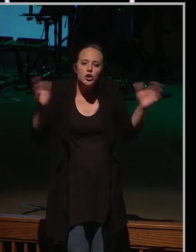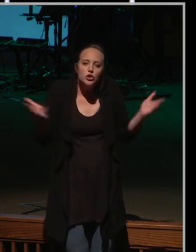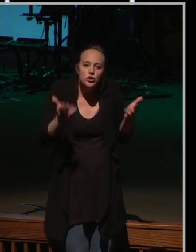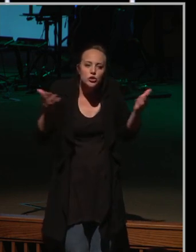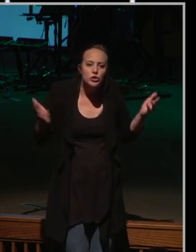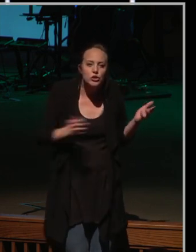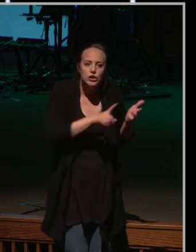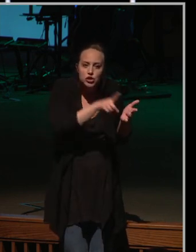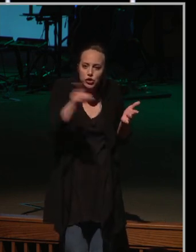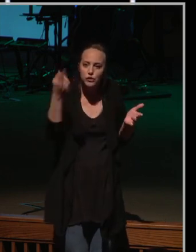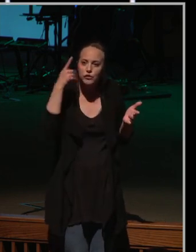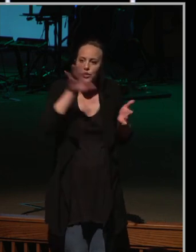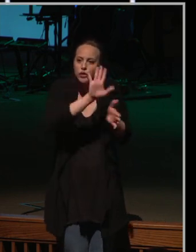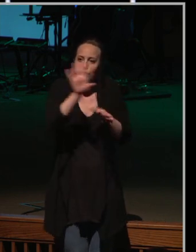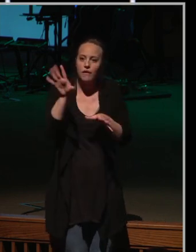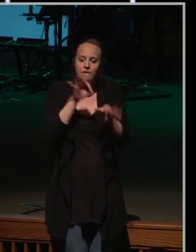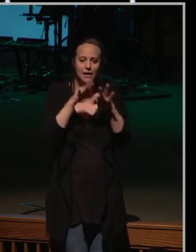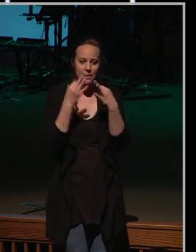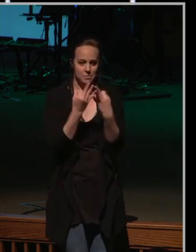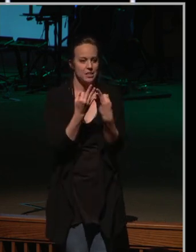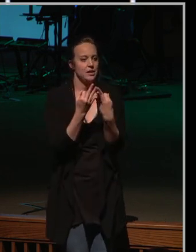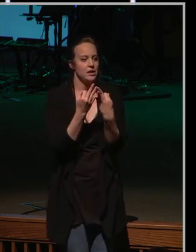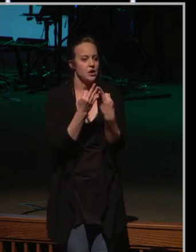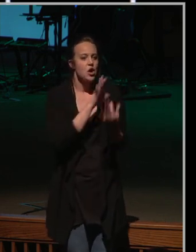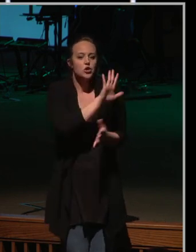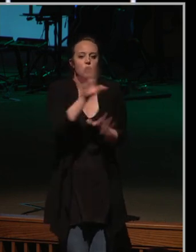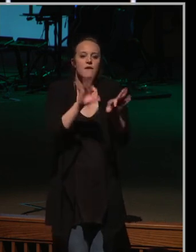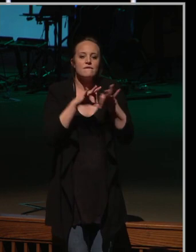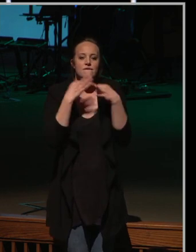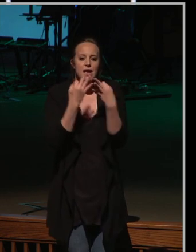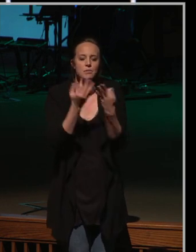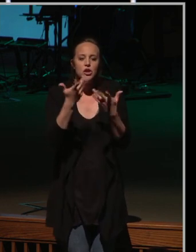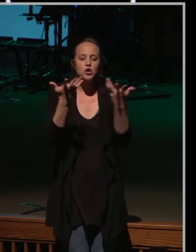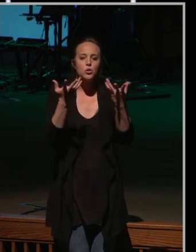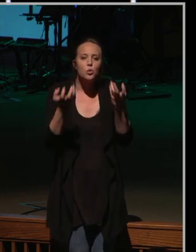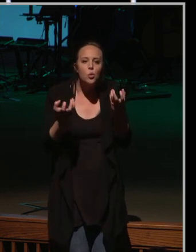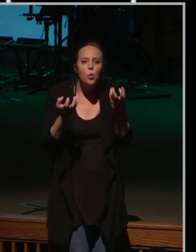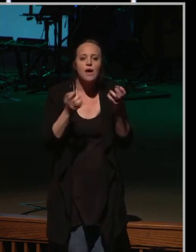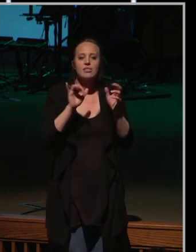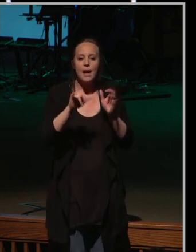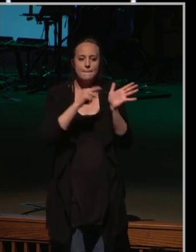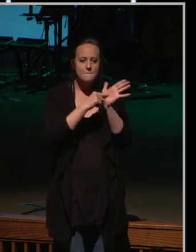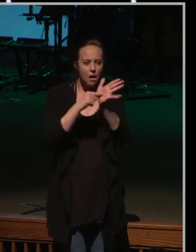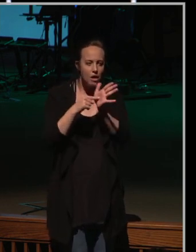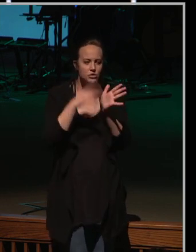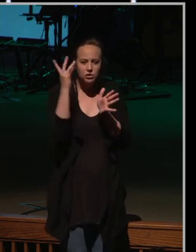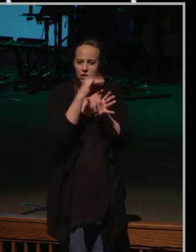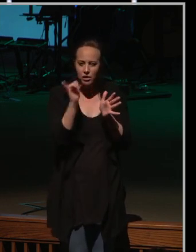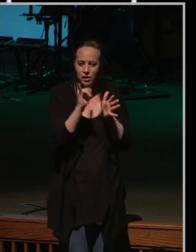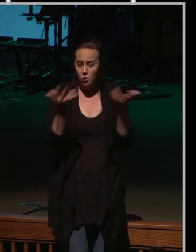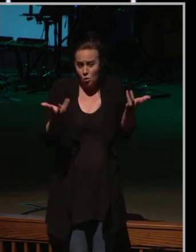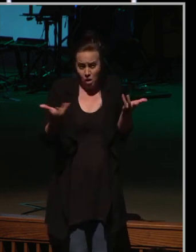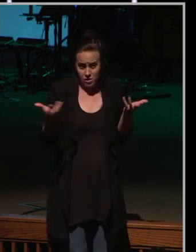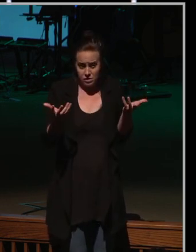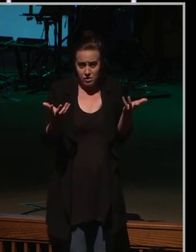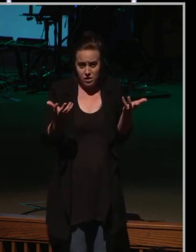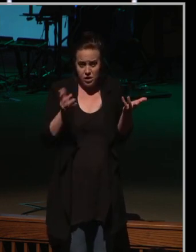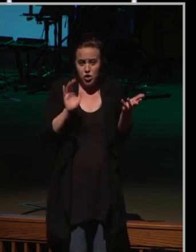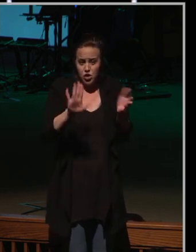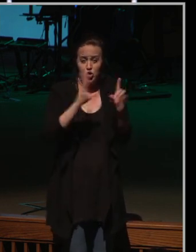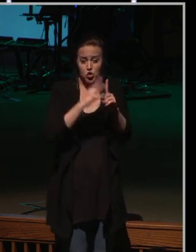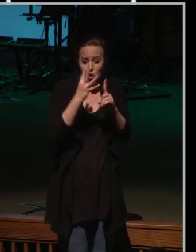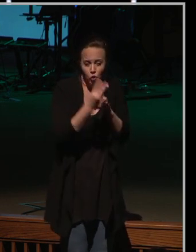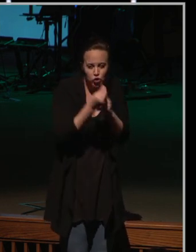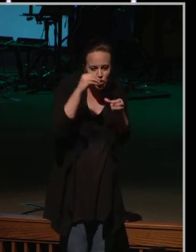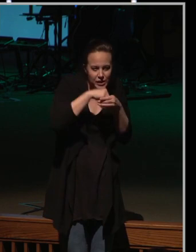is the culture and the tone that you want to set for your family? What's that family model that you want to live out? What is the spirit in